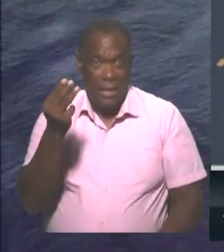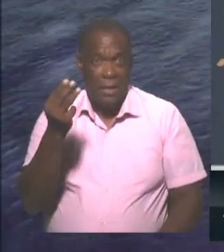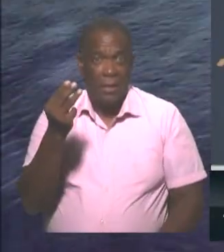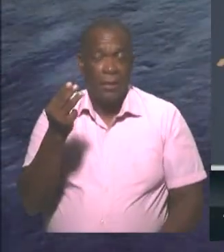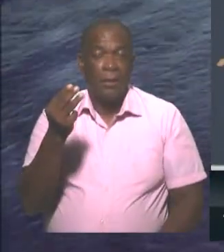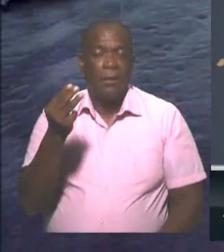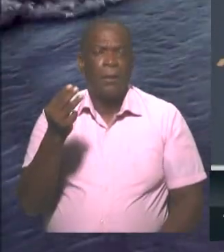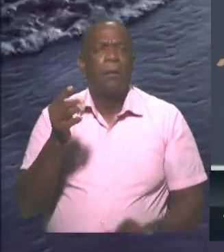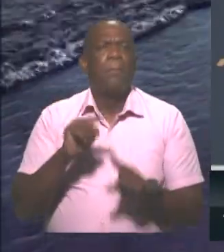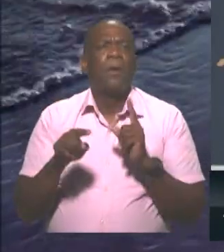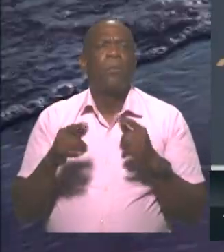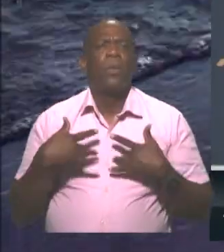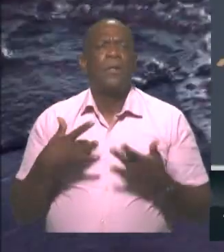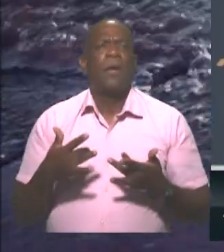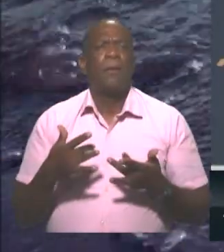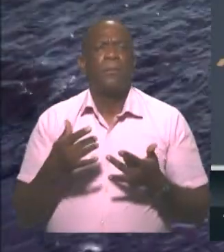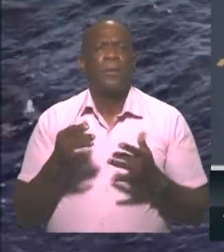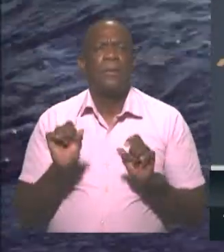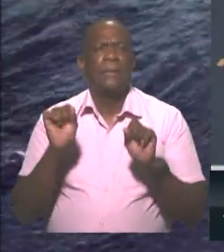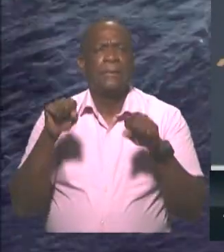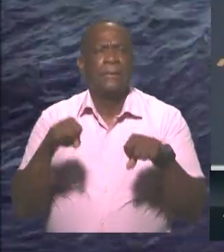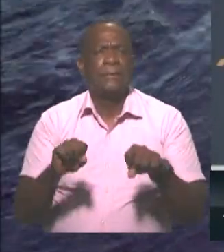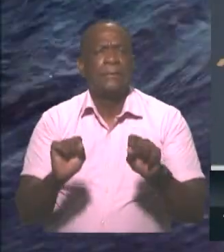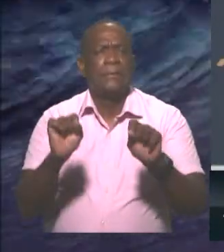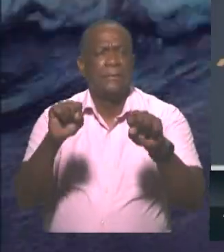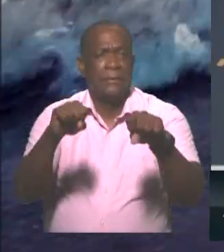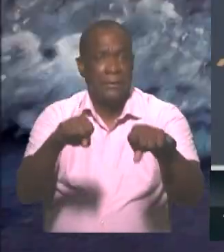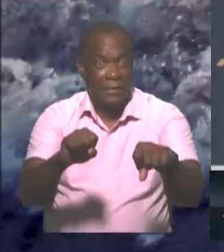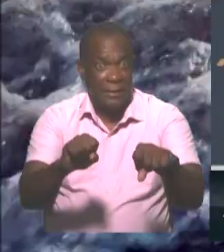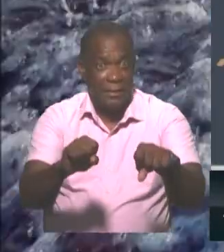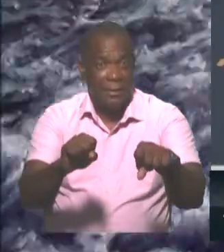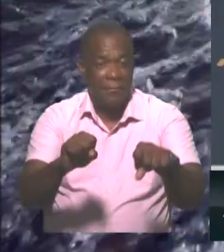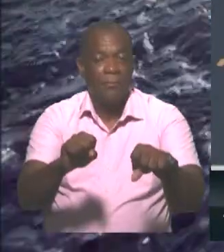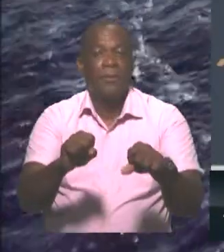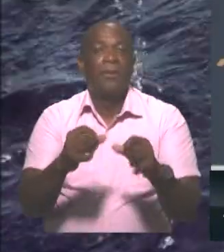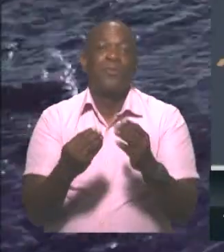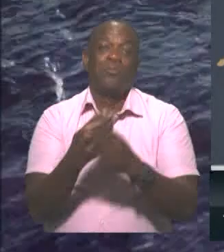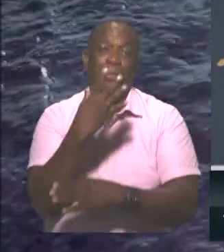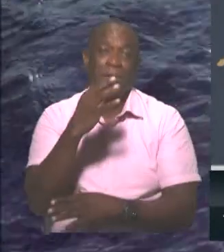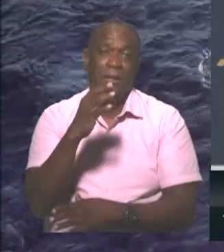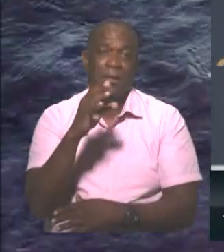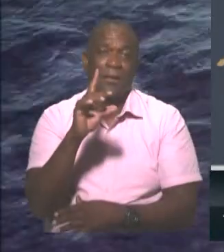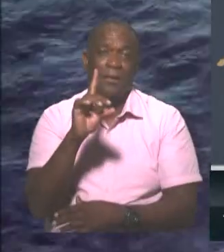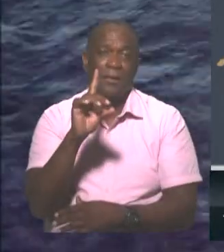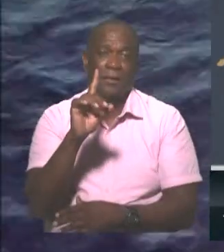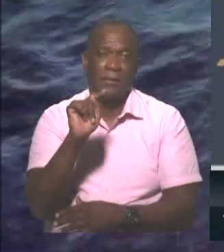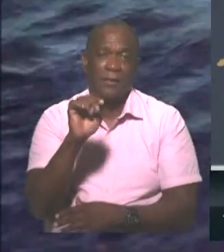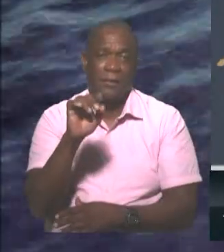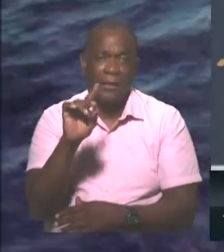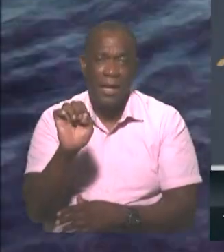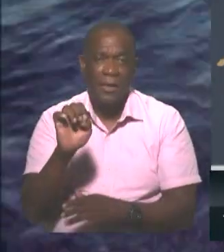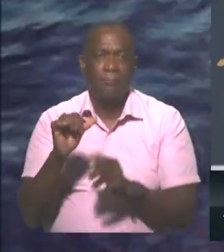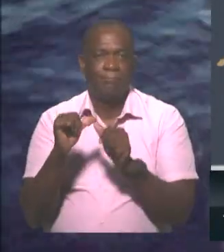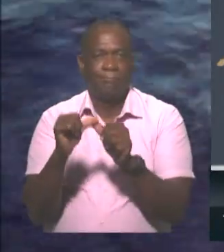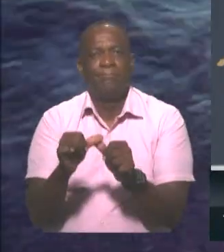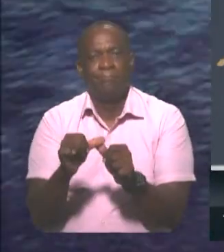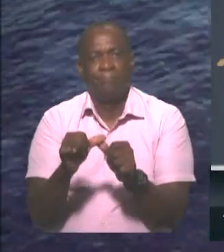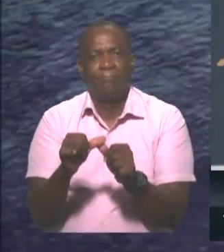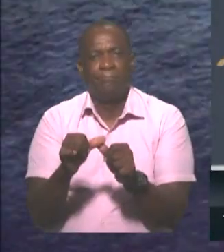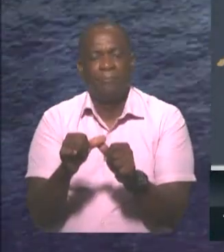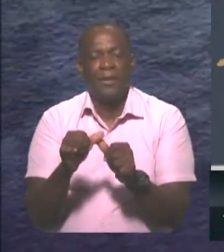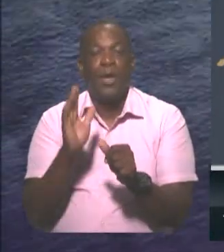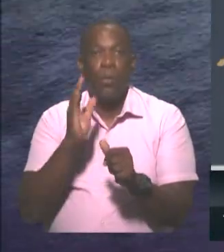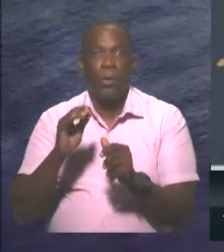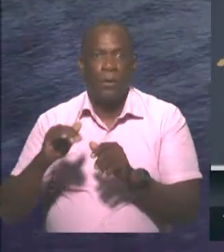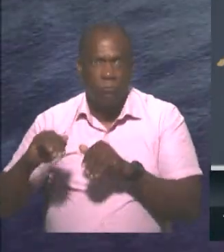our seas, though, we are continuing with those spring tides, and we'll have choppy conditions, especially near showers. But otherwise, we are looking